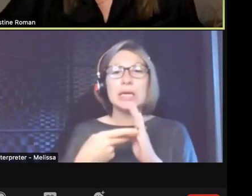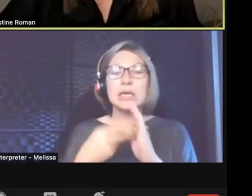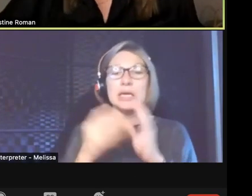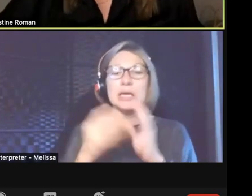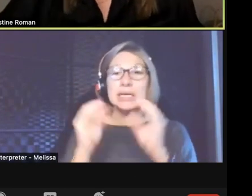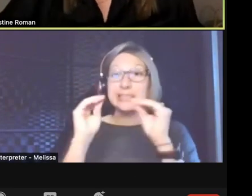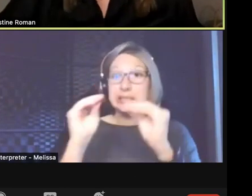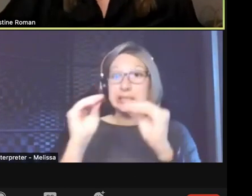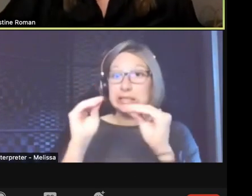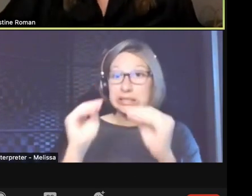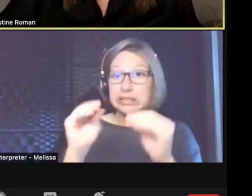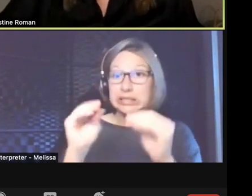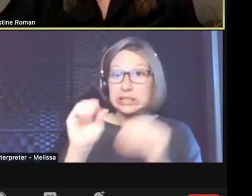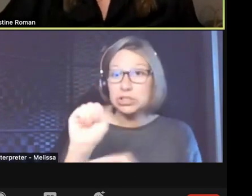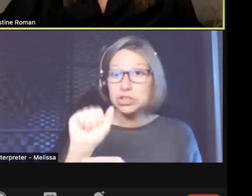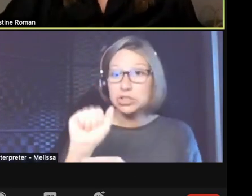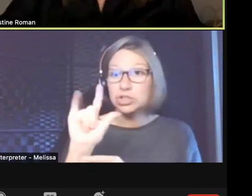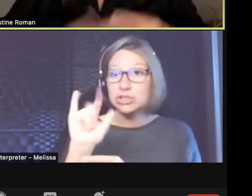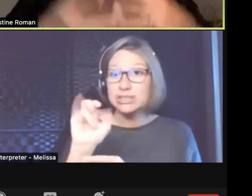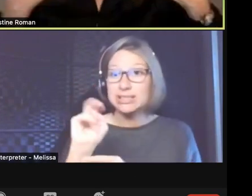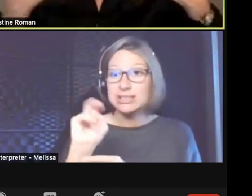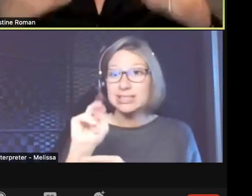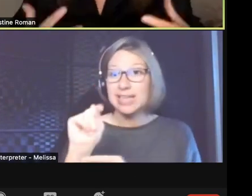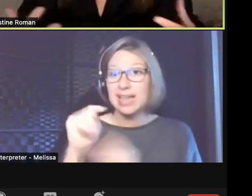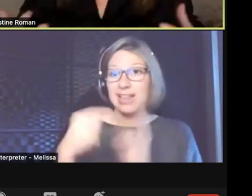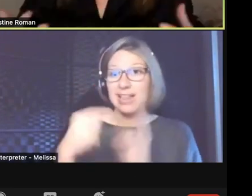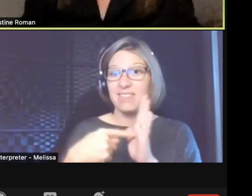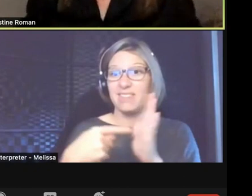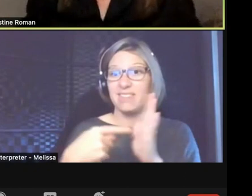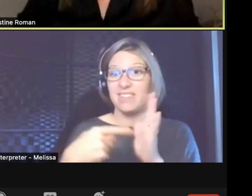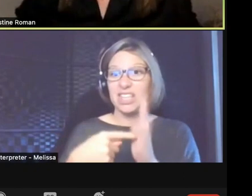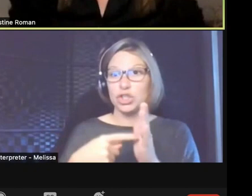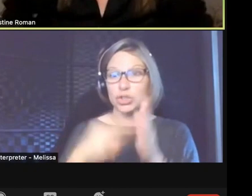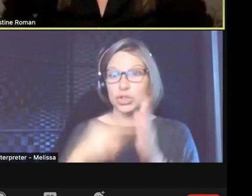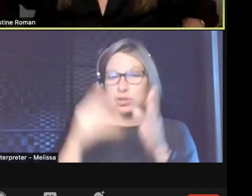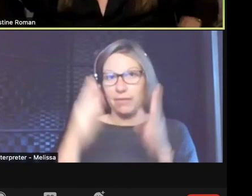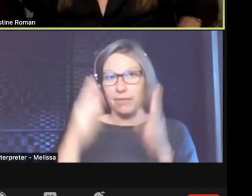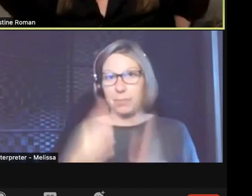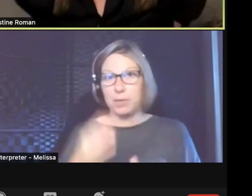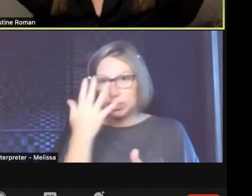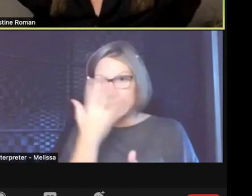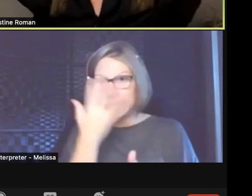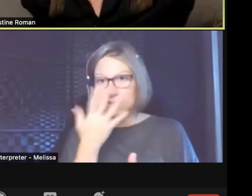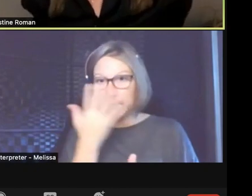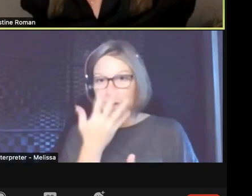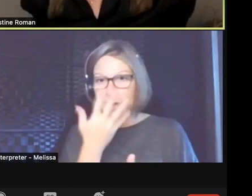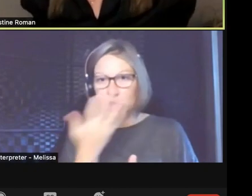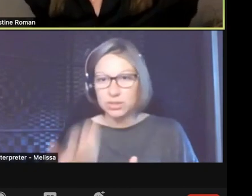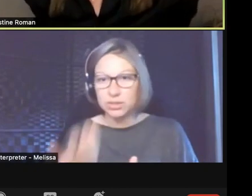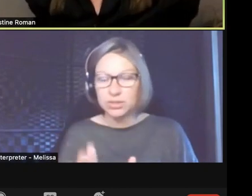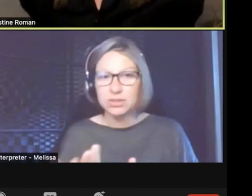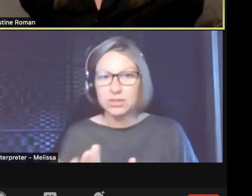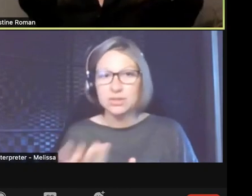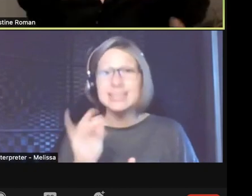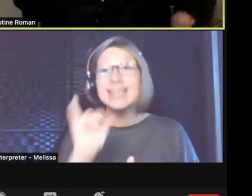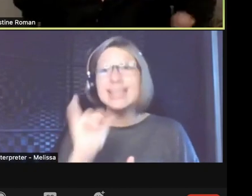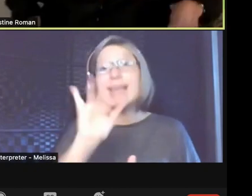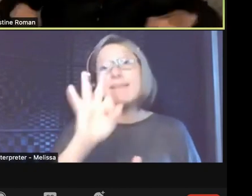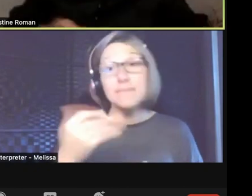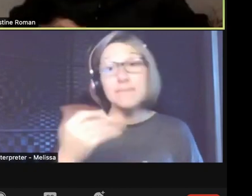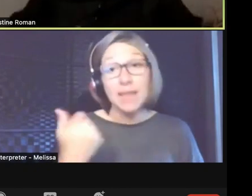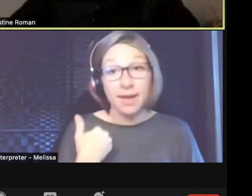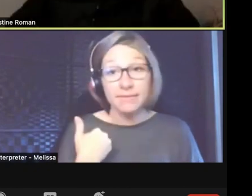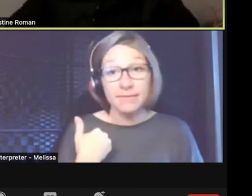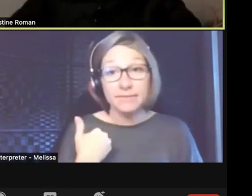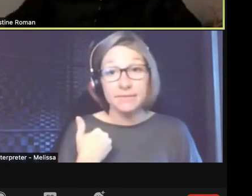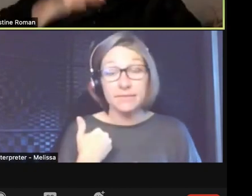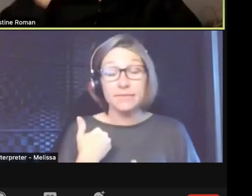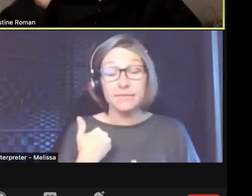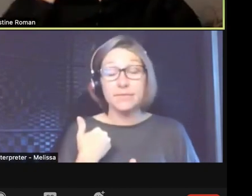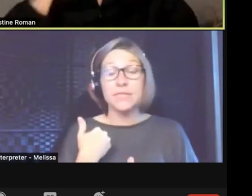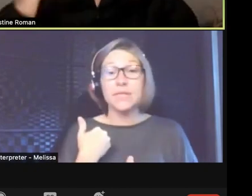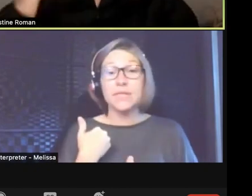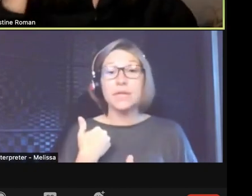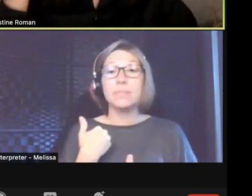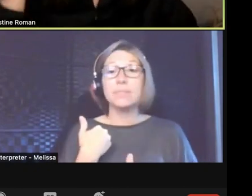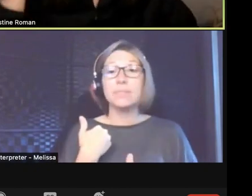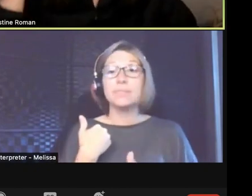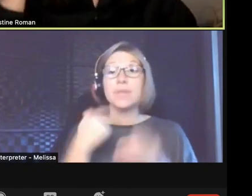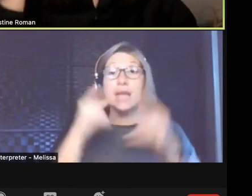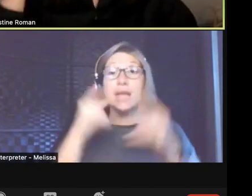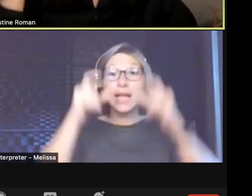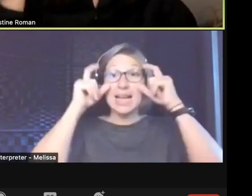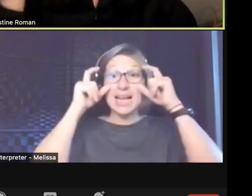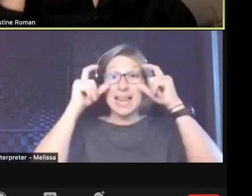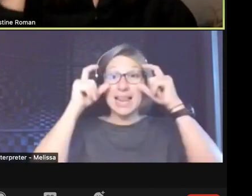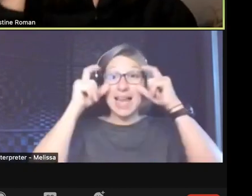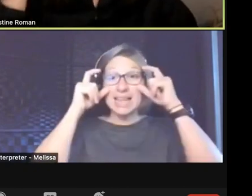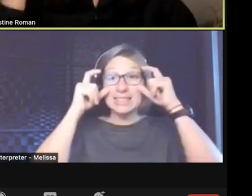salient features of a person's appearance, if there are any salient features, right? Because are glasses